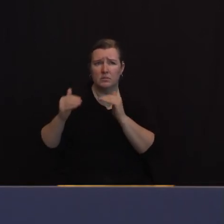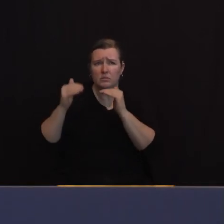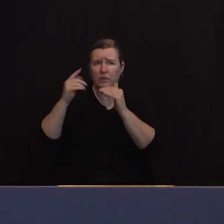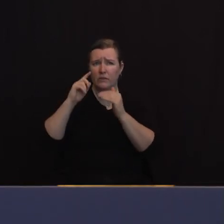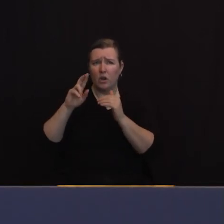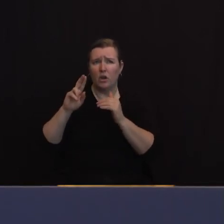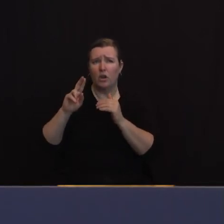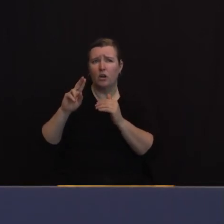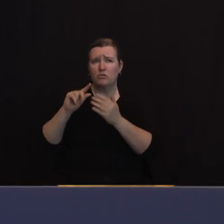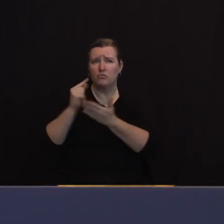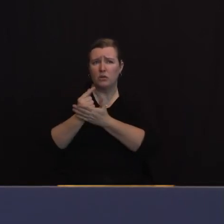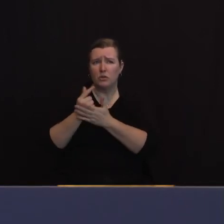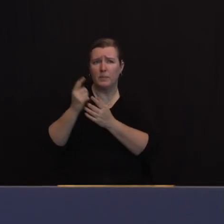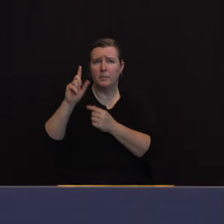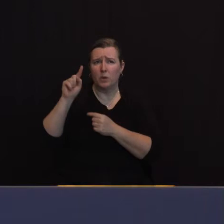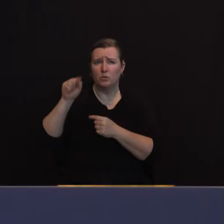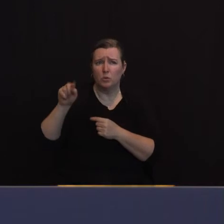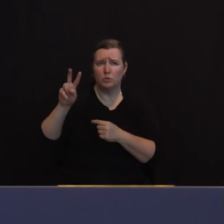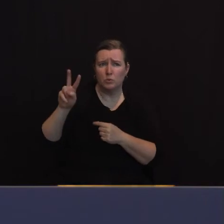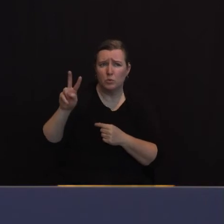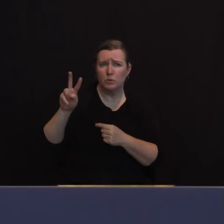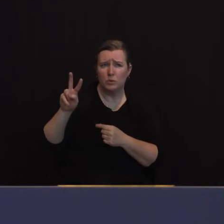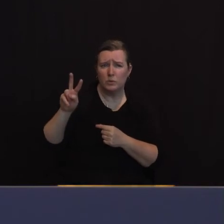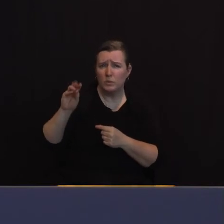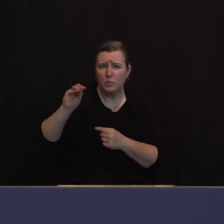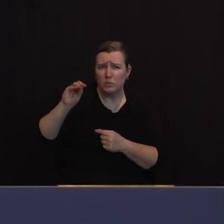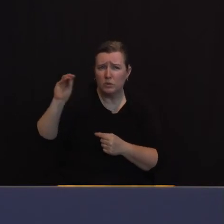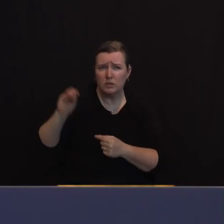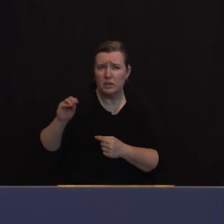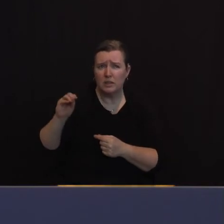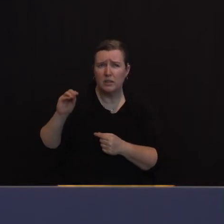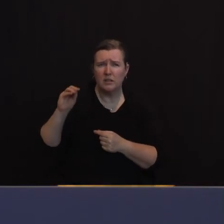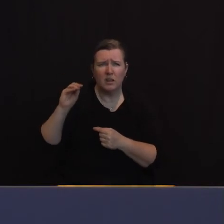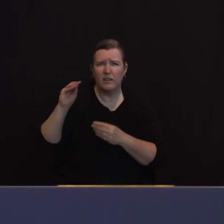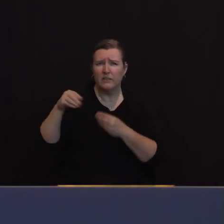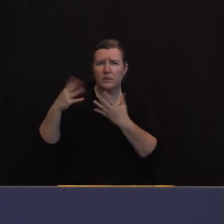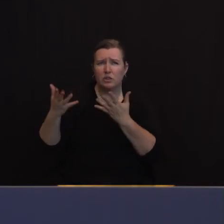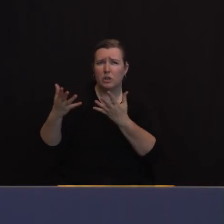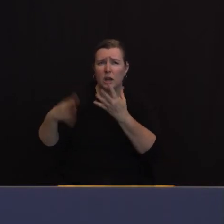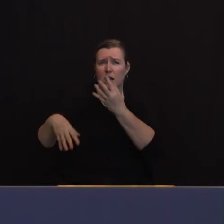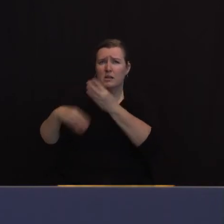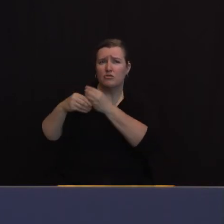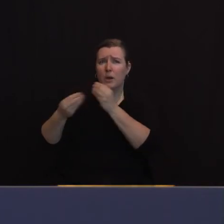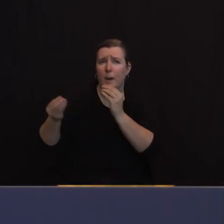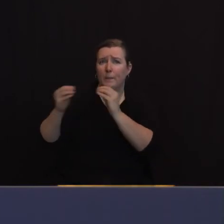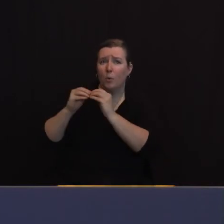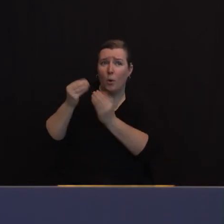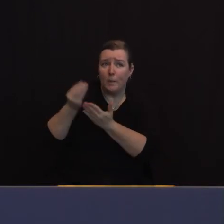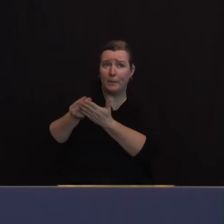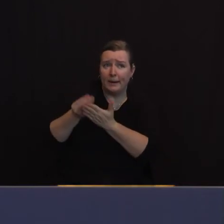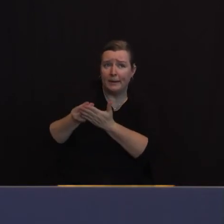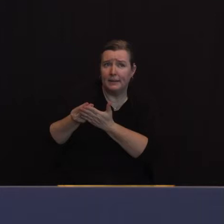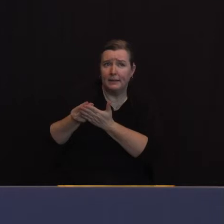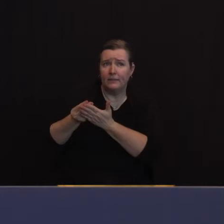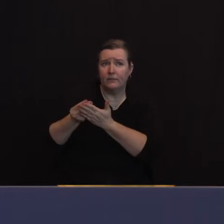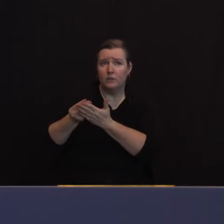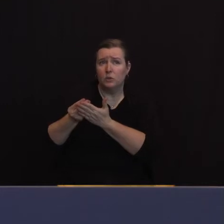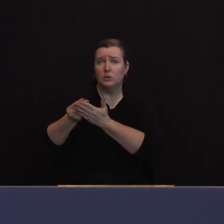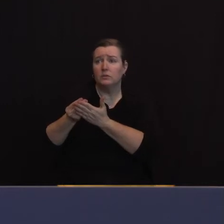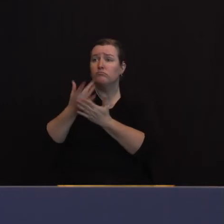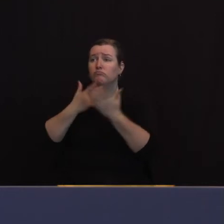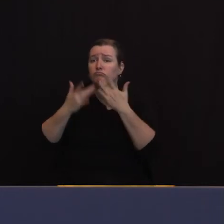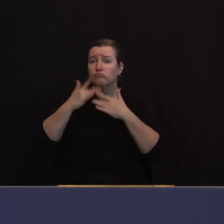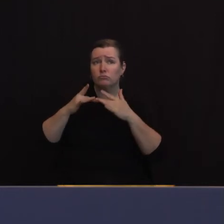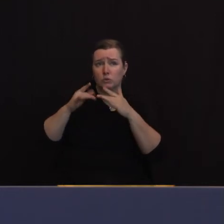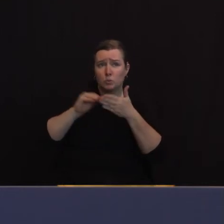money in TAG to needy students? And a question for someone on our stream. Are you requiring out-of-state students to quarantine if they